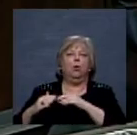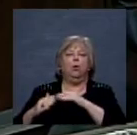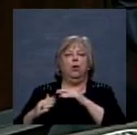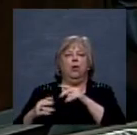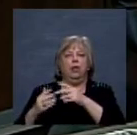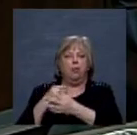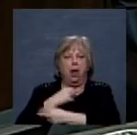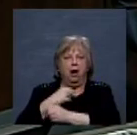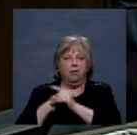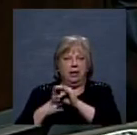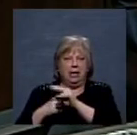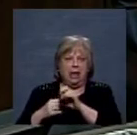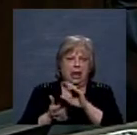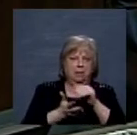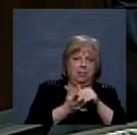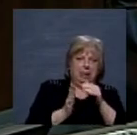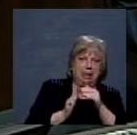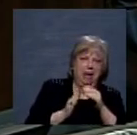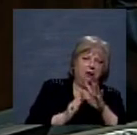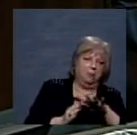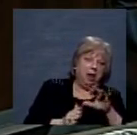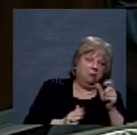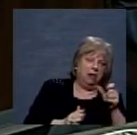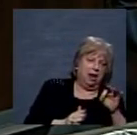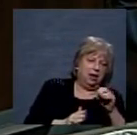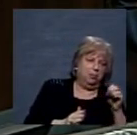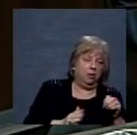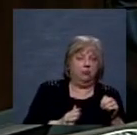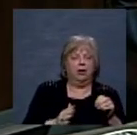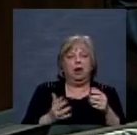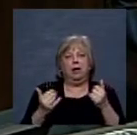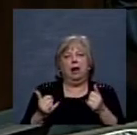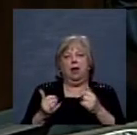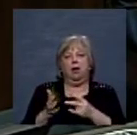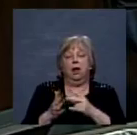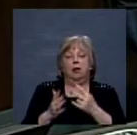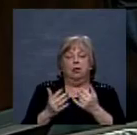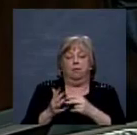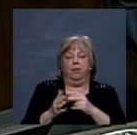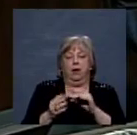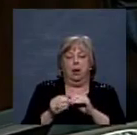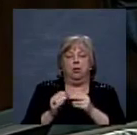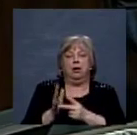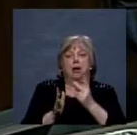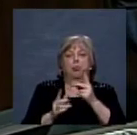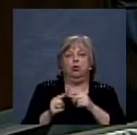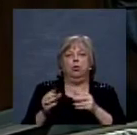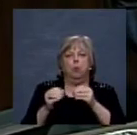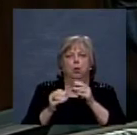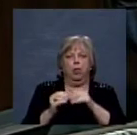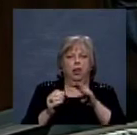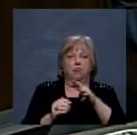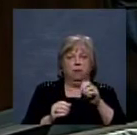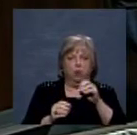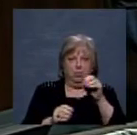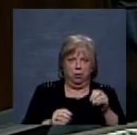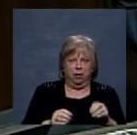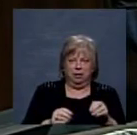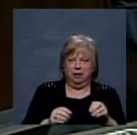about 19%. You fast forward to 2010, both of those doubled to more than 40%. So in addition